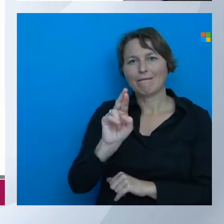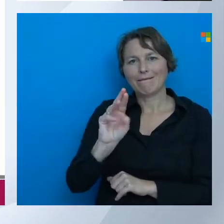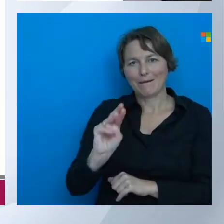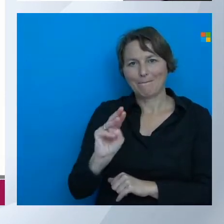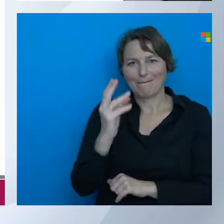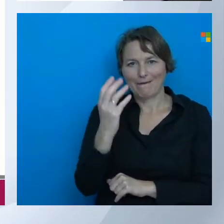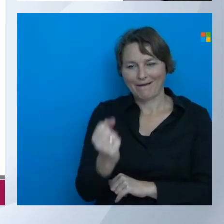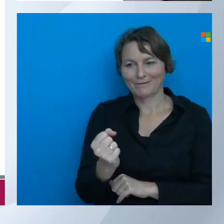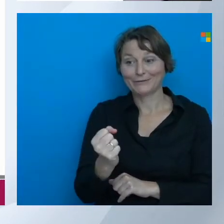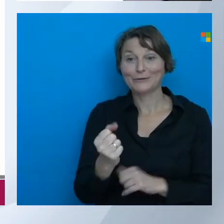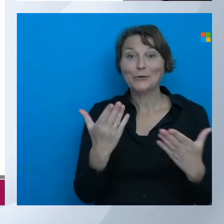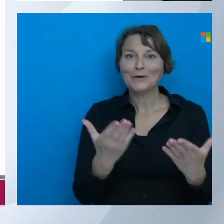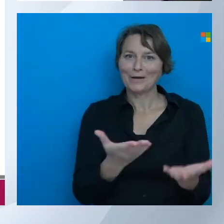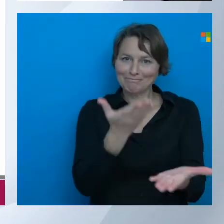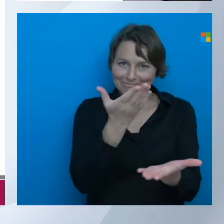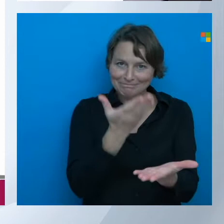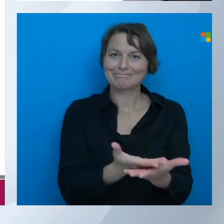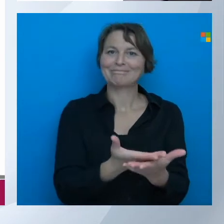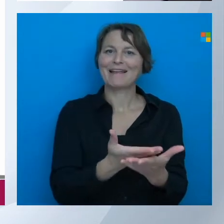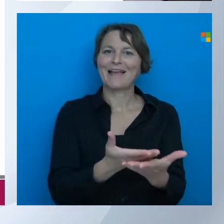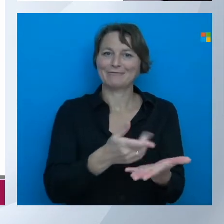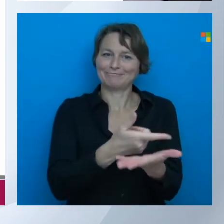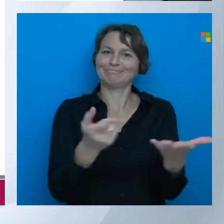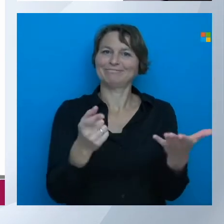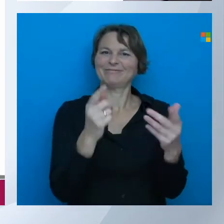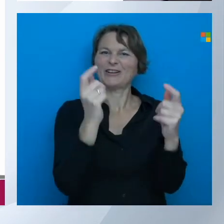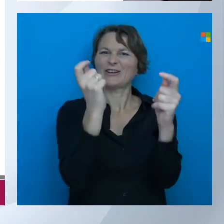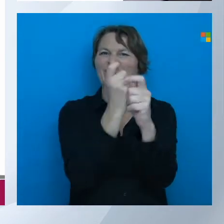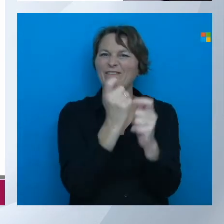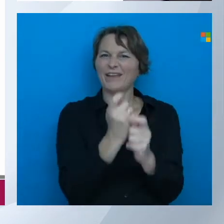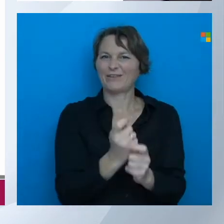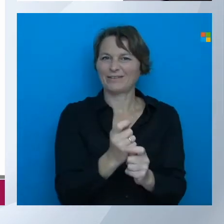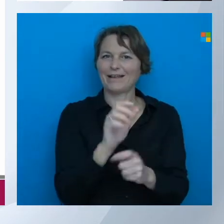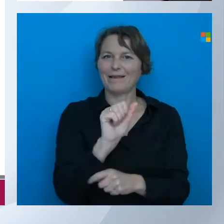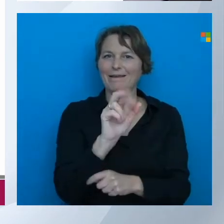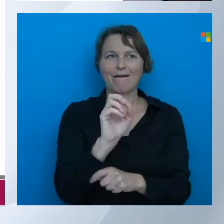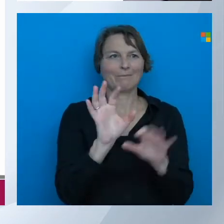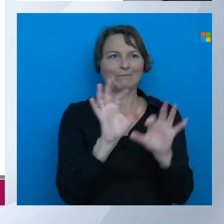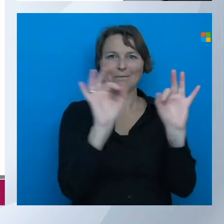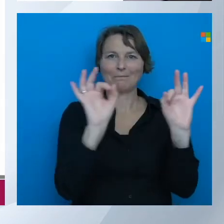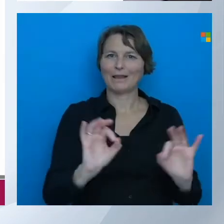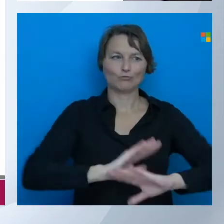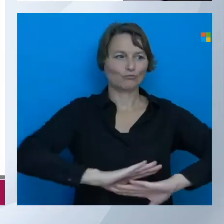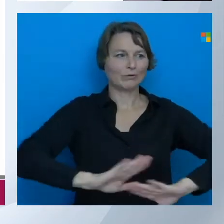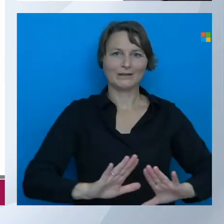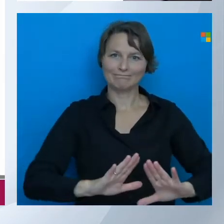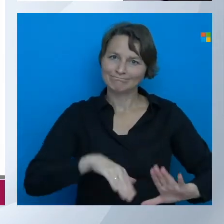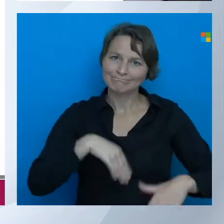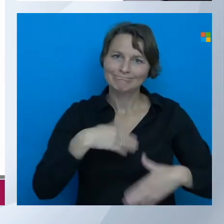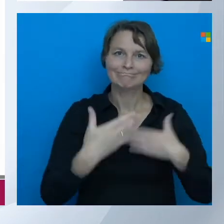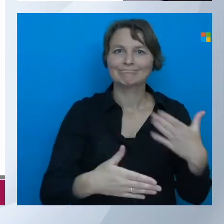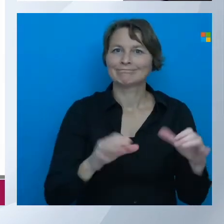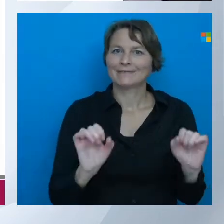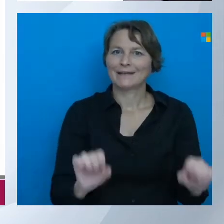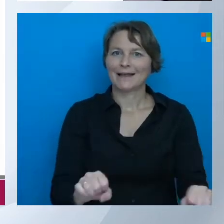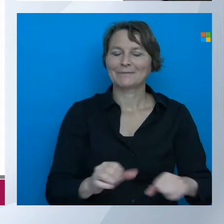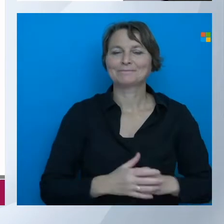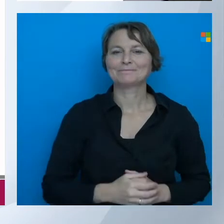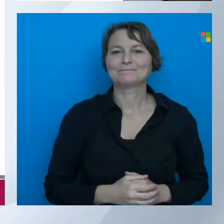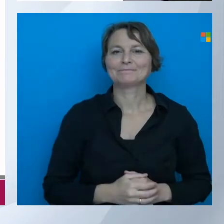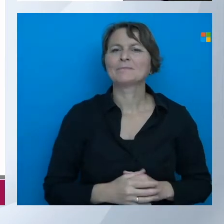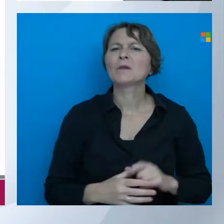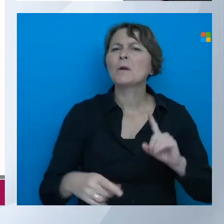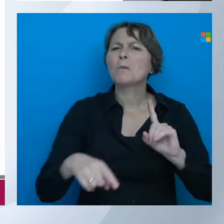pre-configured ARM template that is ready to use. And it also allows you to make some